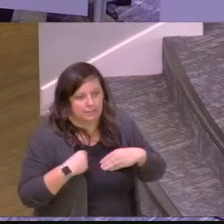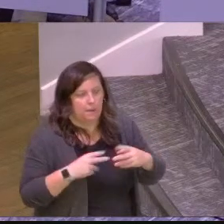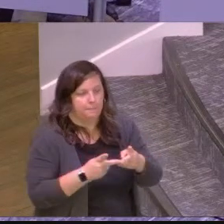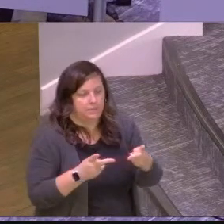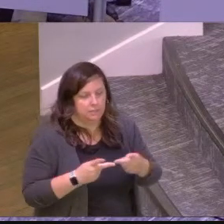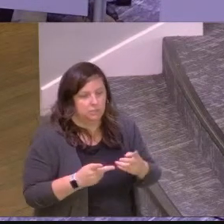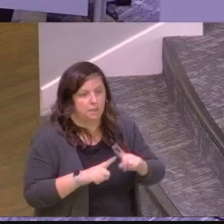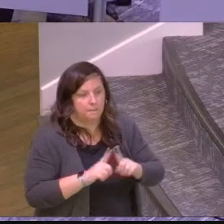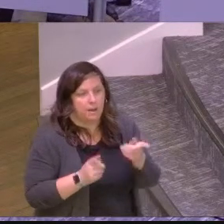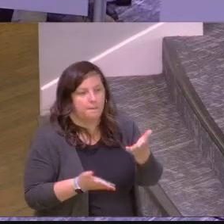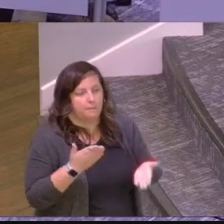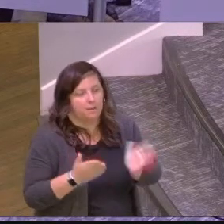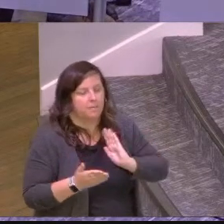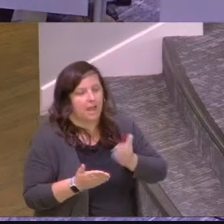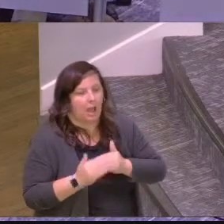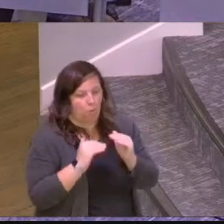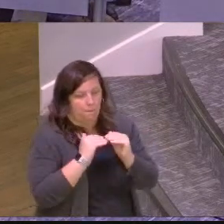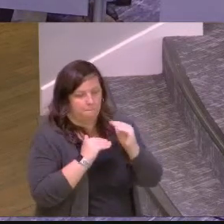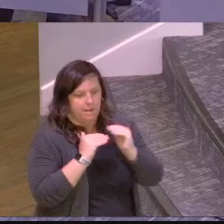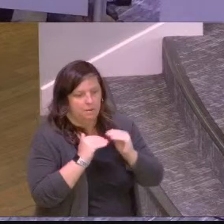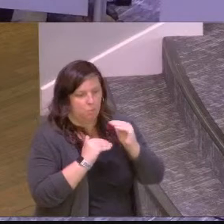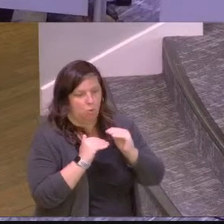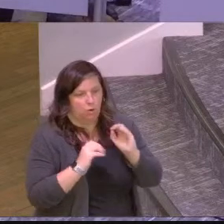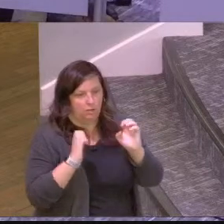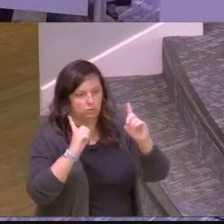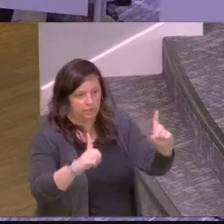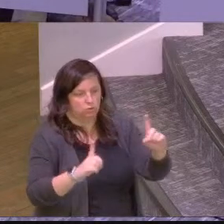should balance more with the